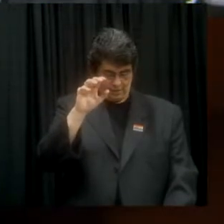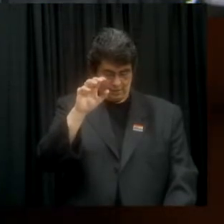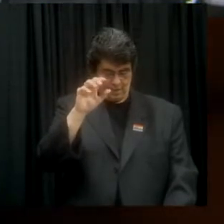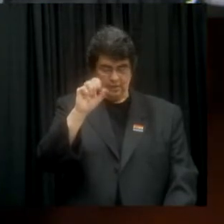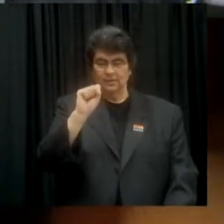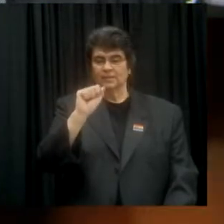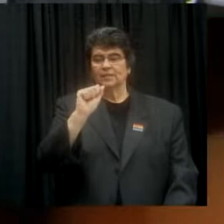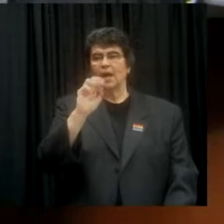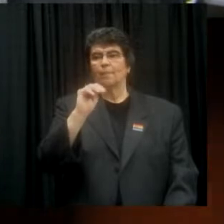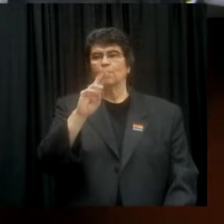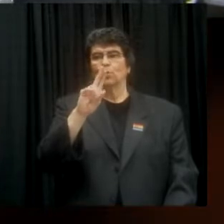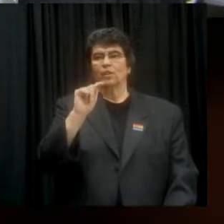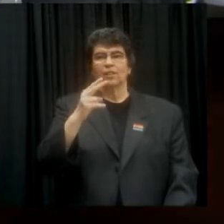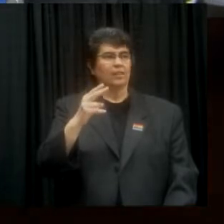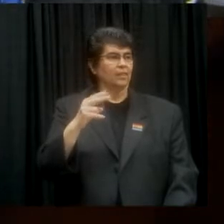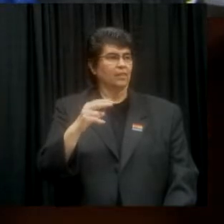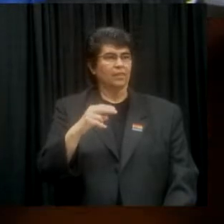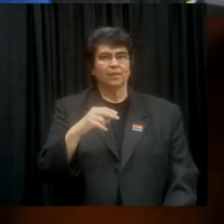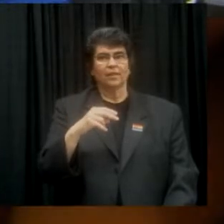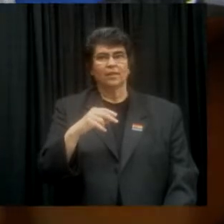Samuth.